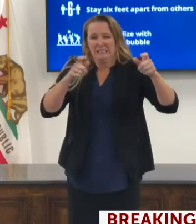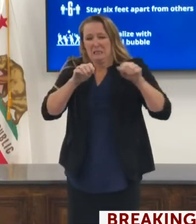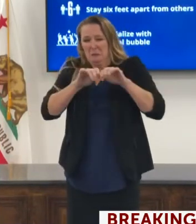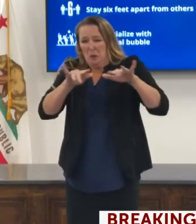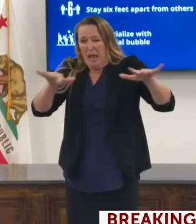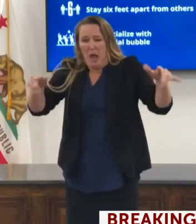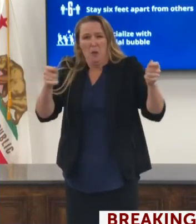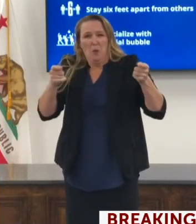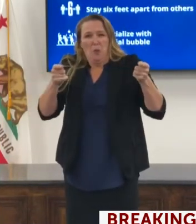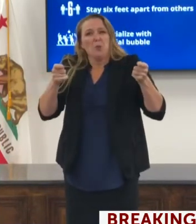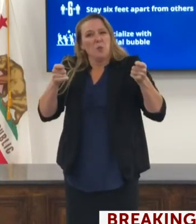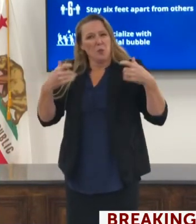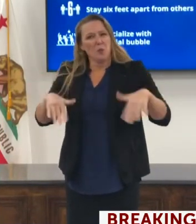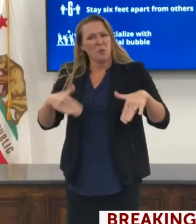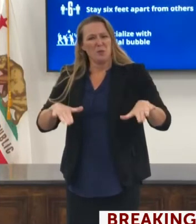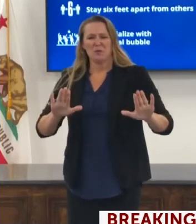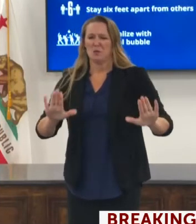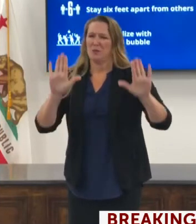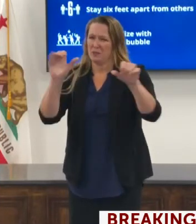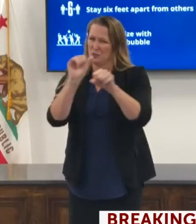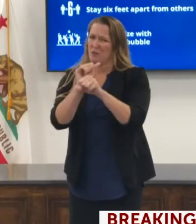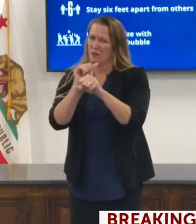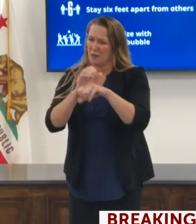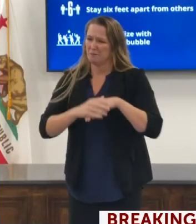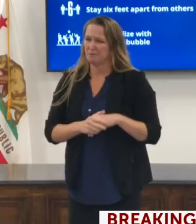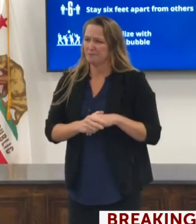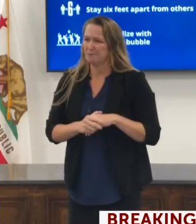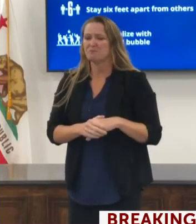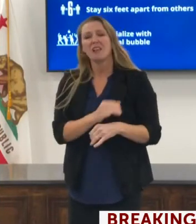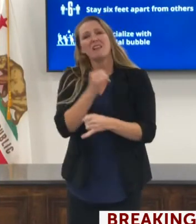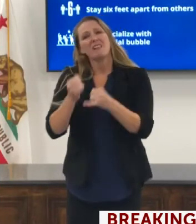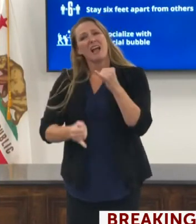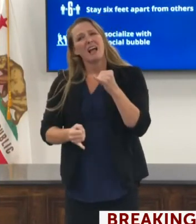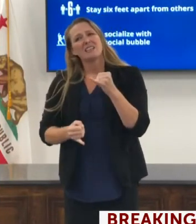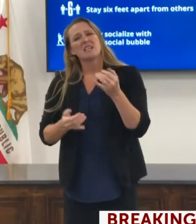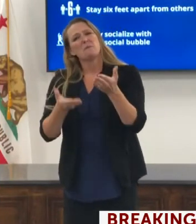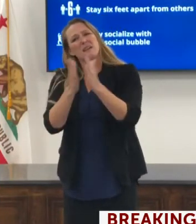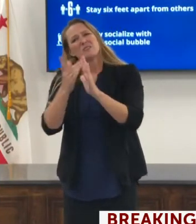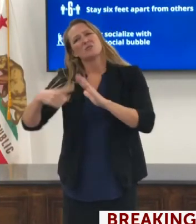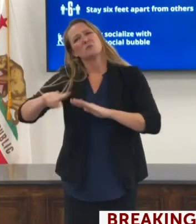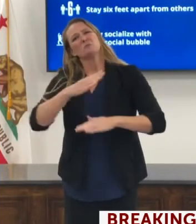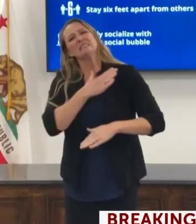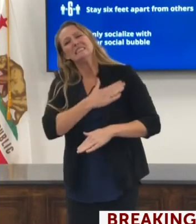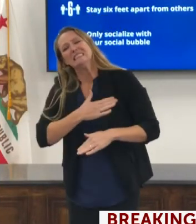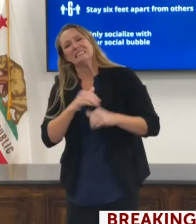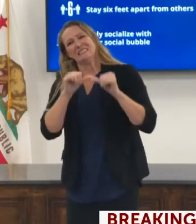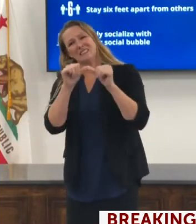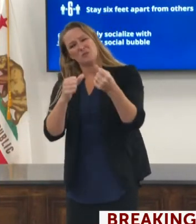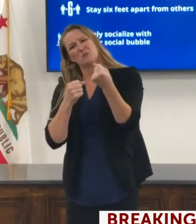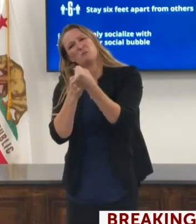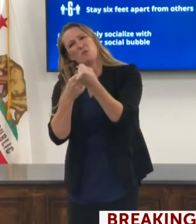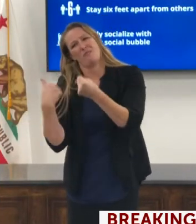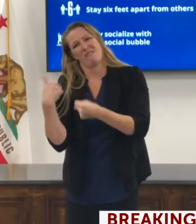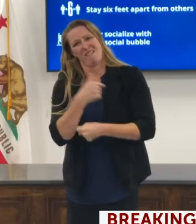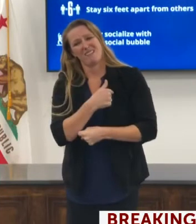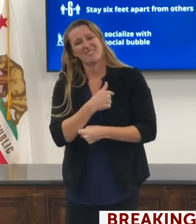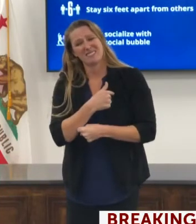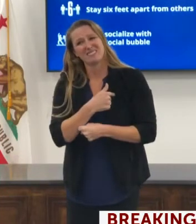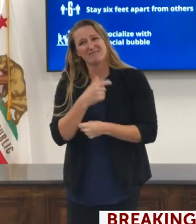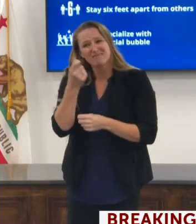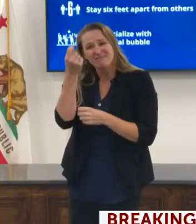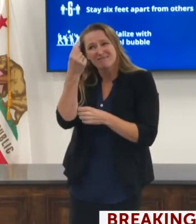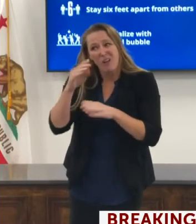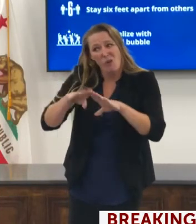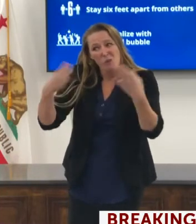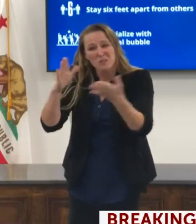closing, I ask for all of your help and support because it requires all of us to continue taking the right precautions to